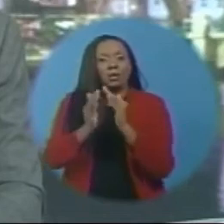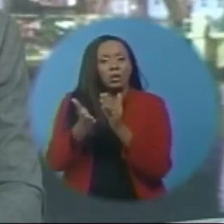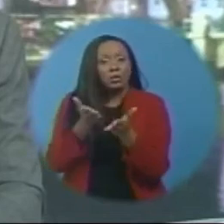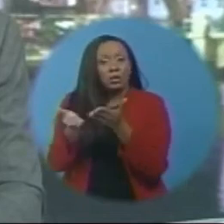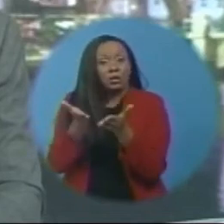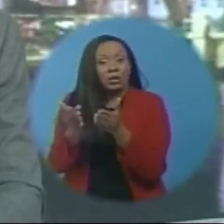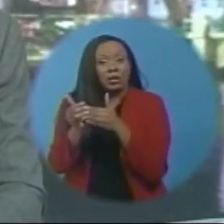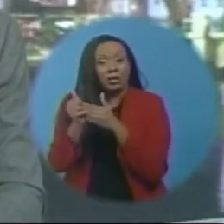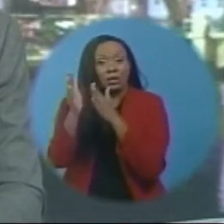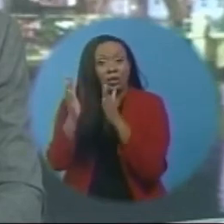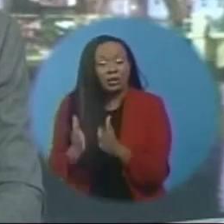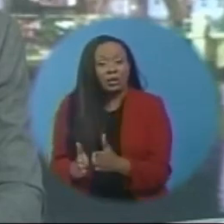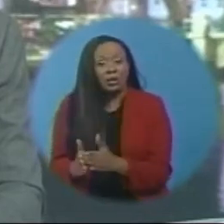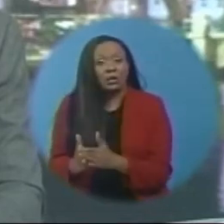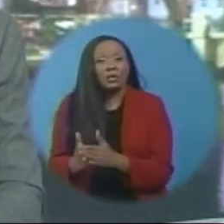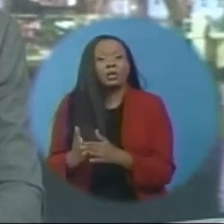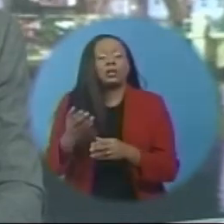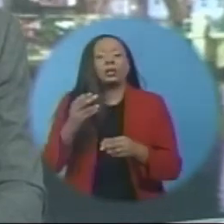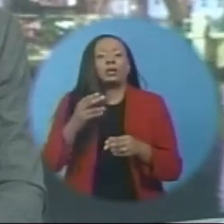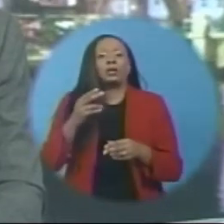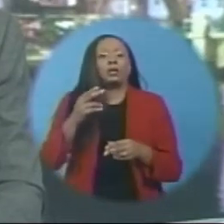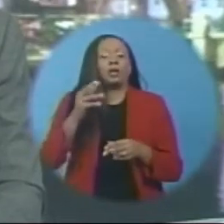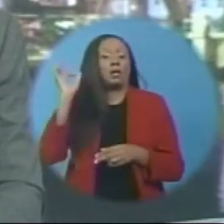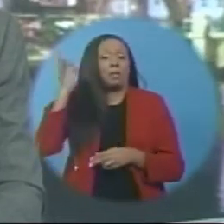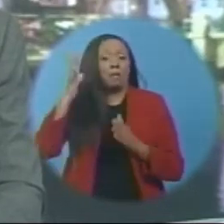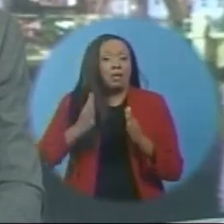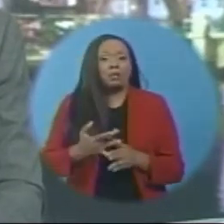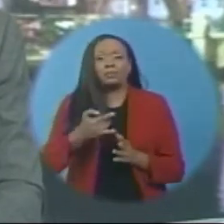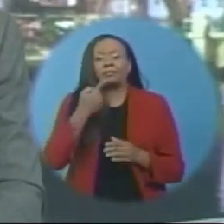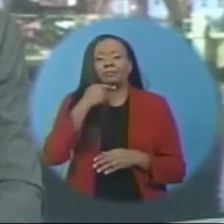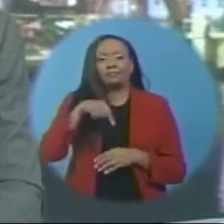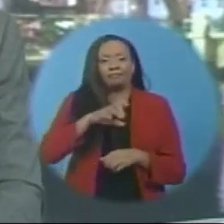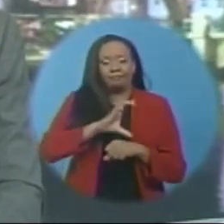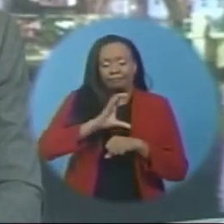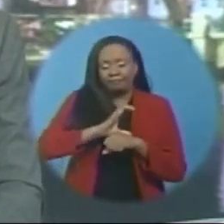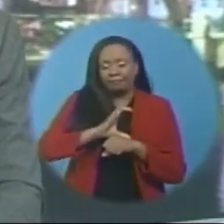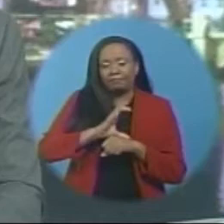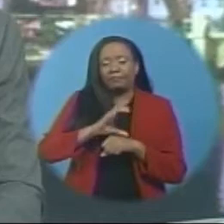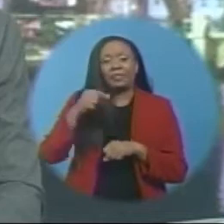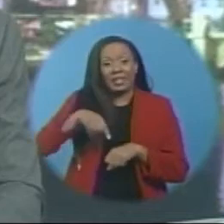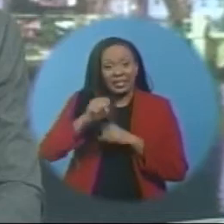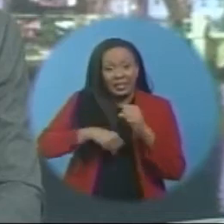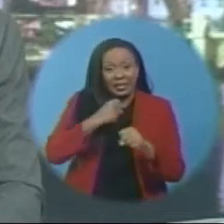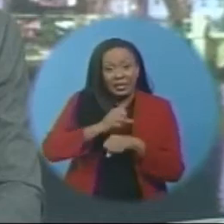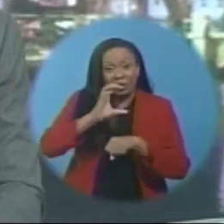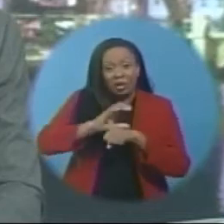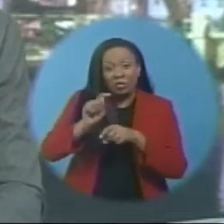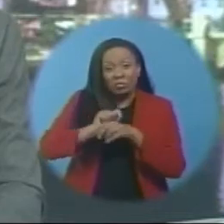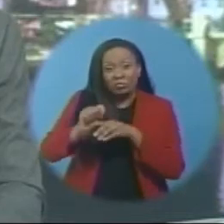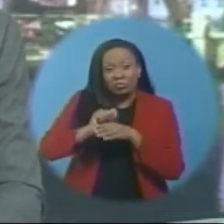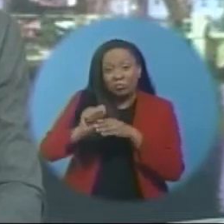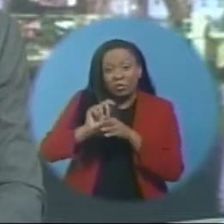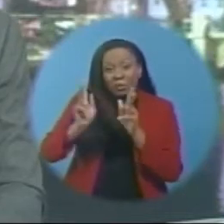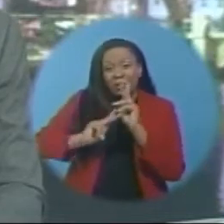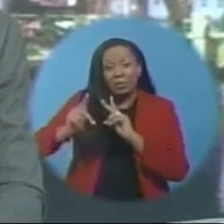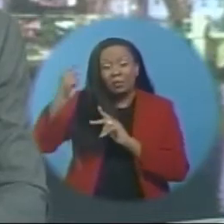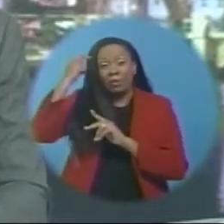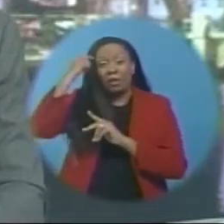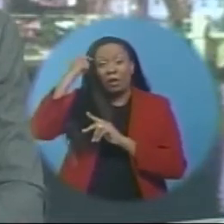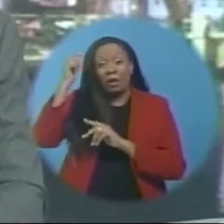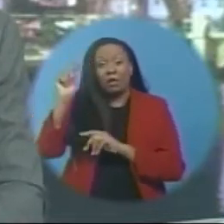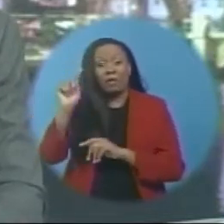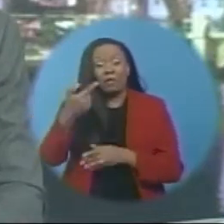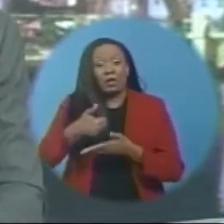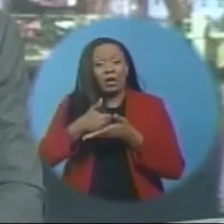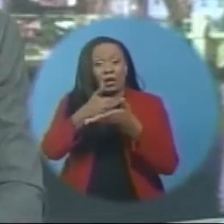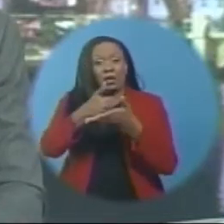Eastern Caribbean Conference, Pastor Dale Haynes, says this year the church trained 70 people in psychological first aid, and they